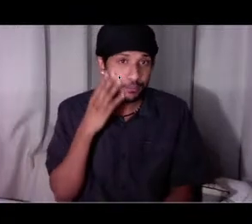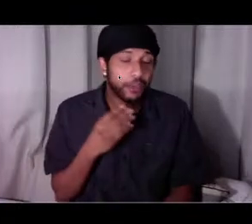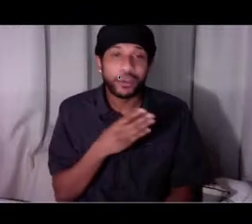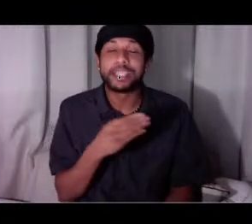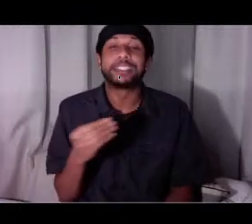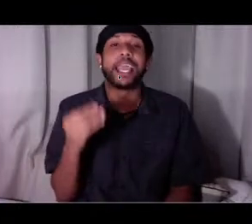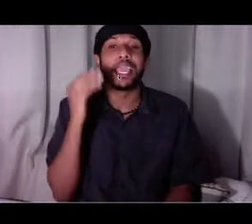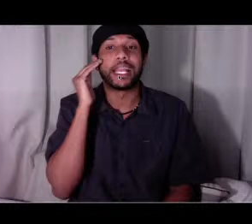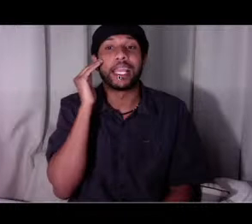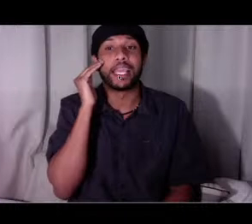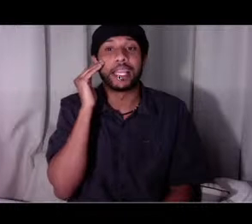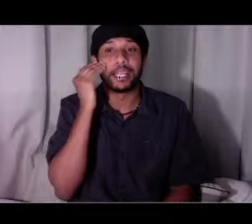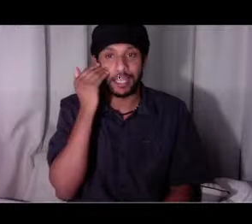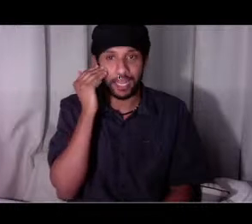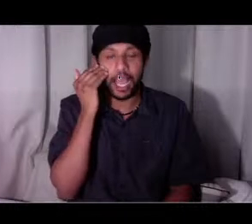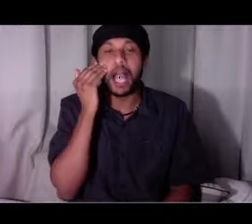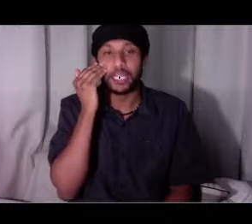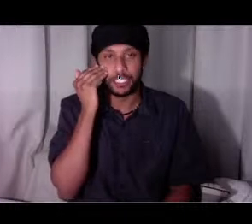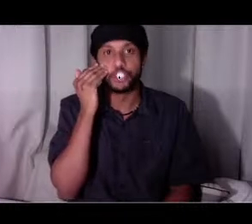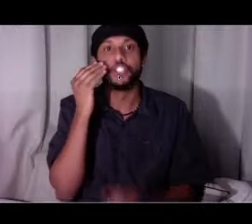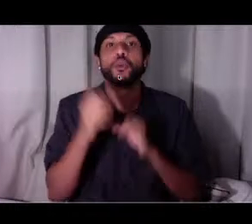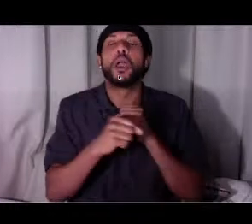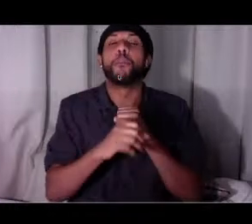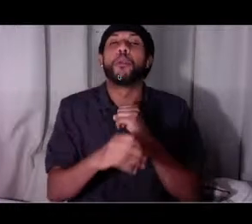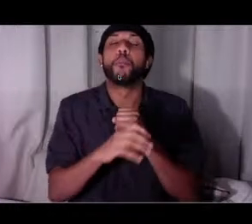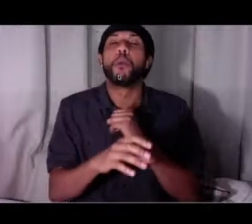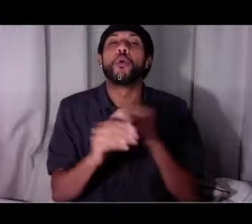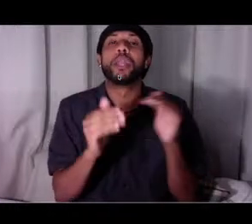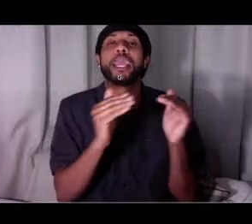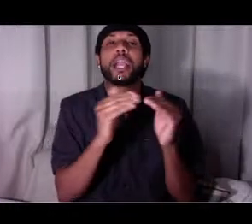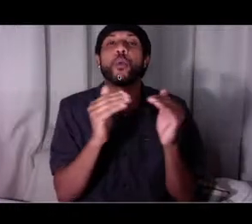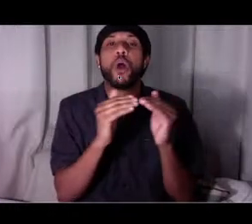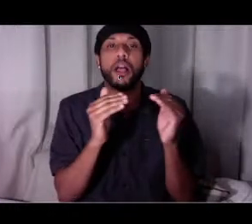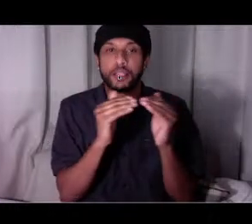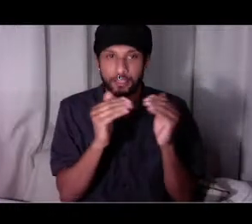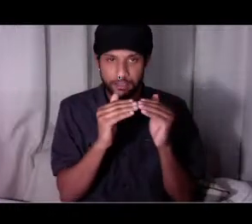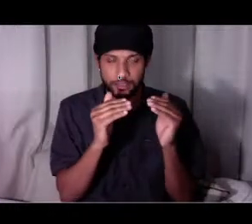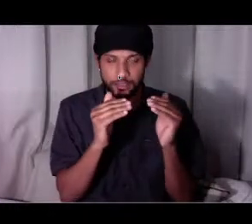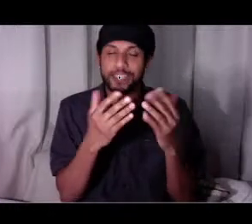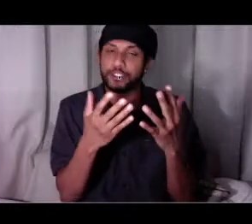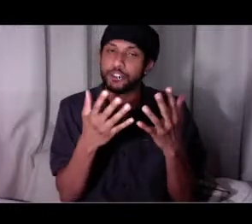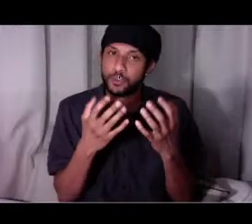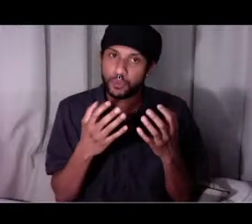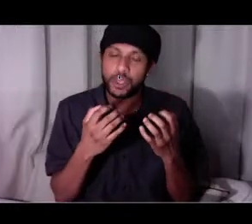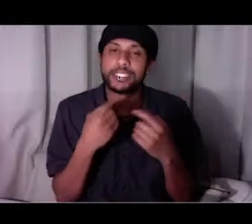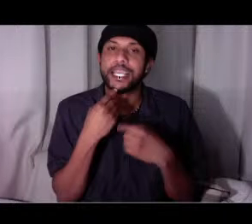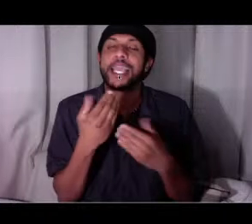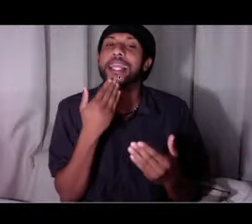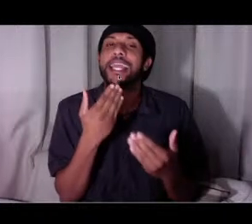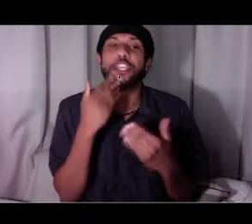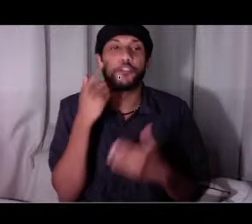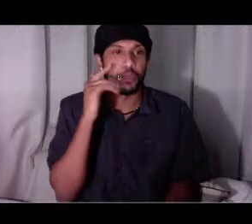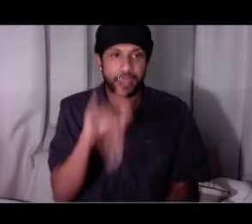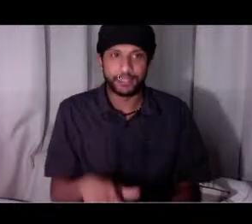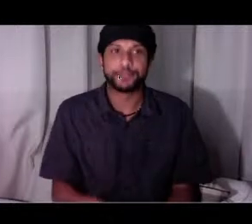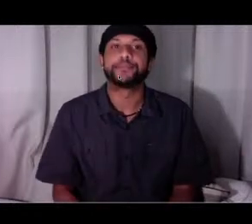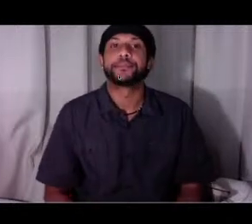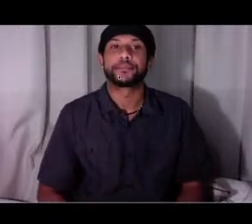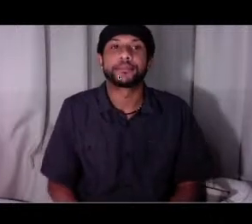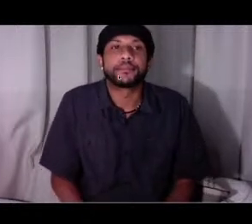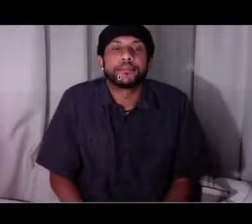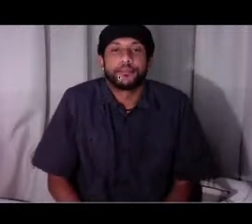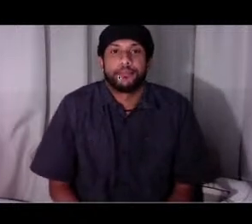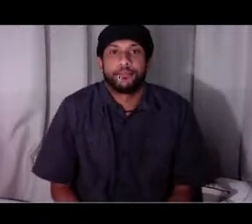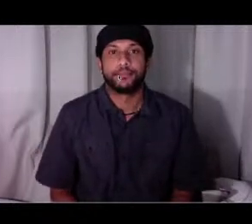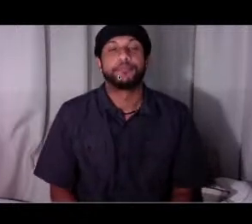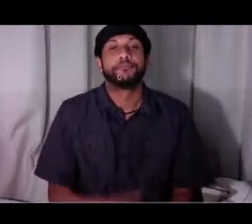knowledge to just promote uh equality so I just want to go ahead and say thank you for that and